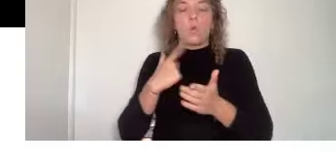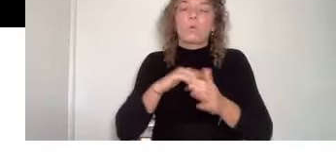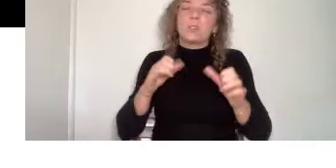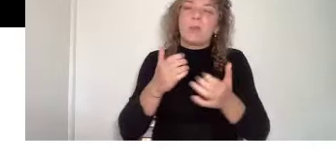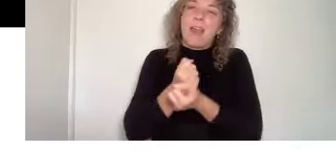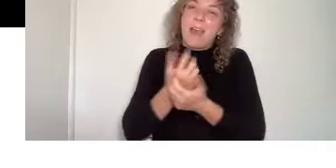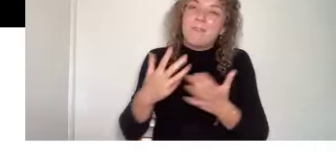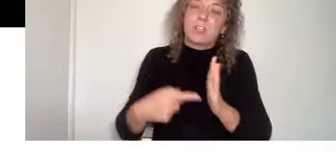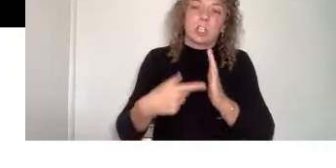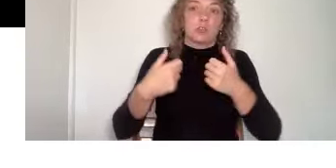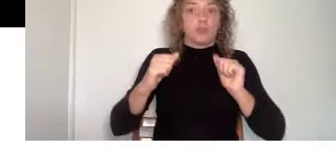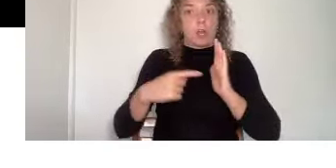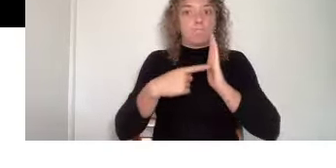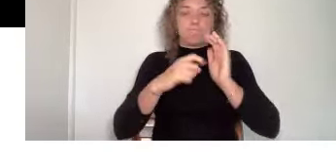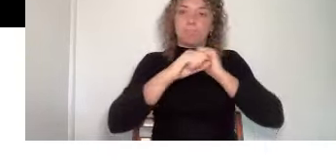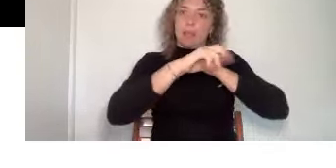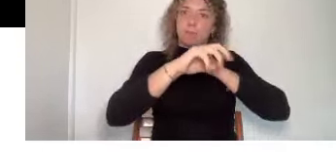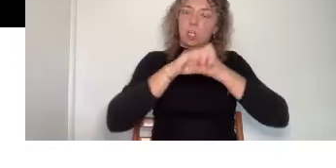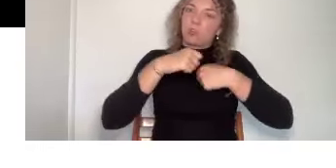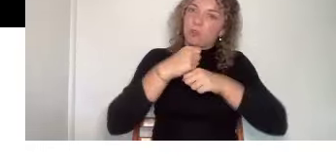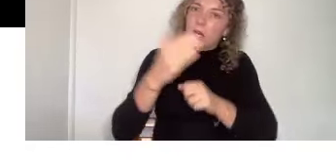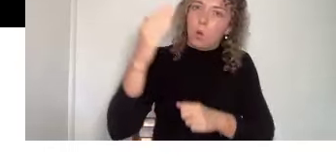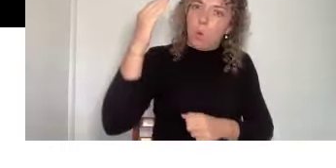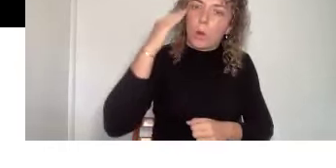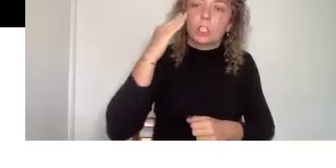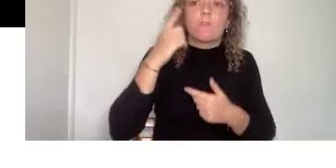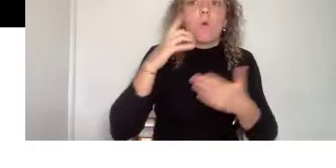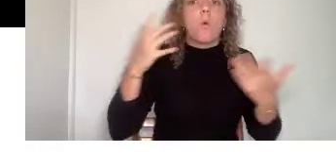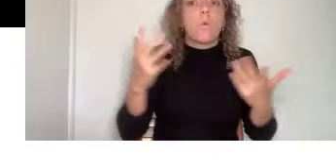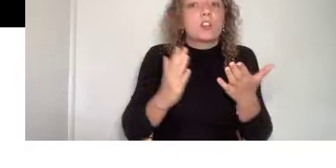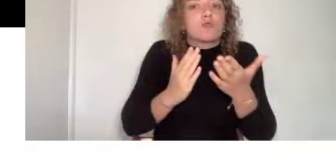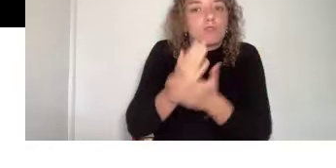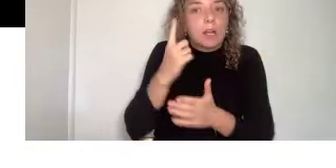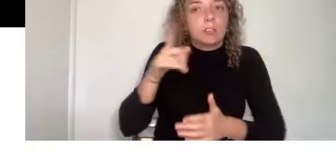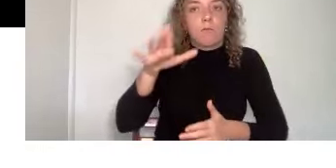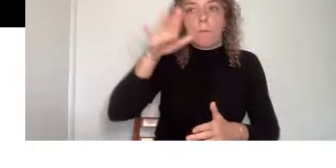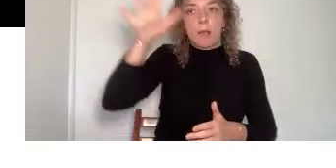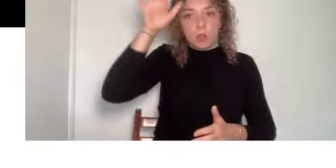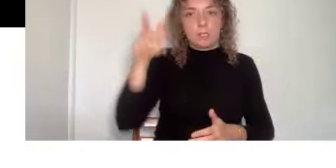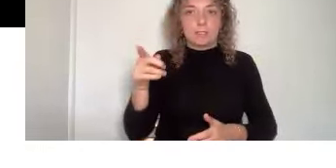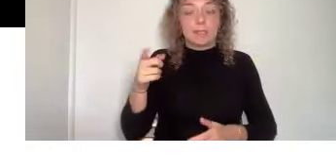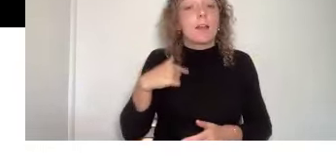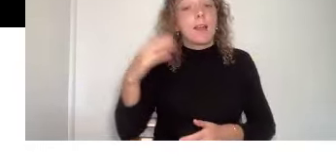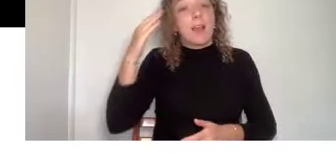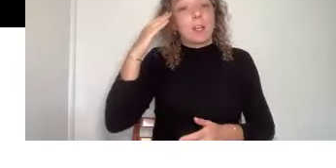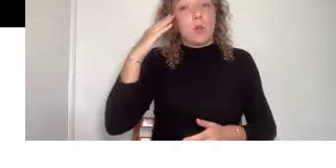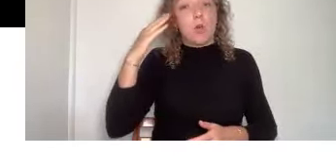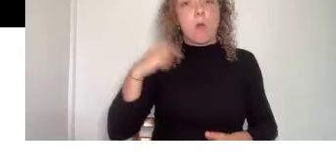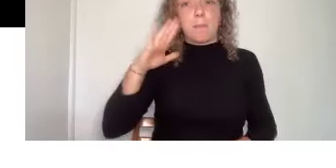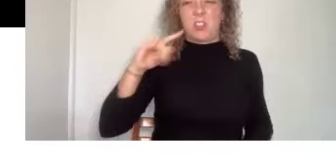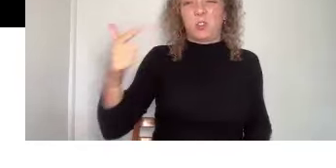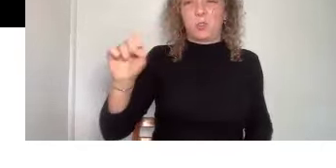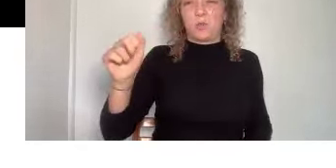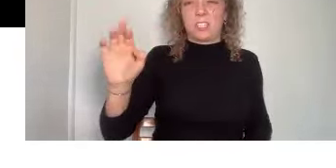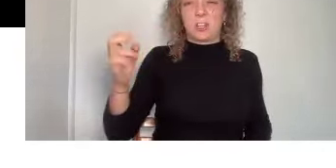to advertise, create awareness for what rights are for parents. And I know that I'm going to turn it over to